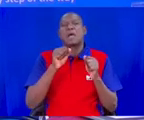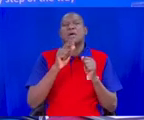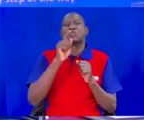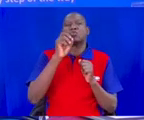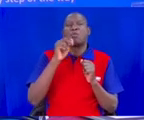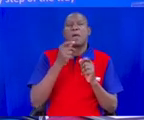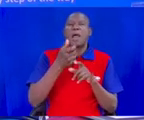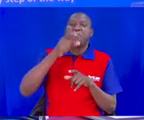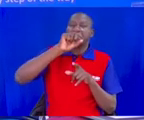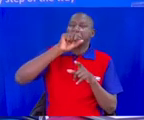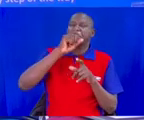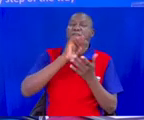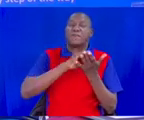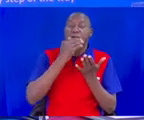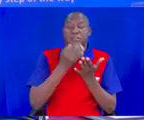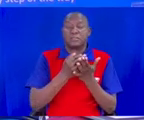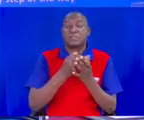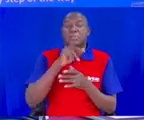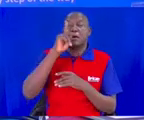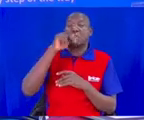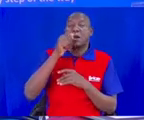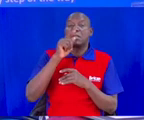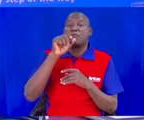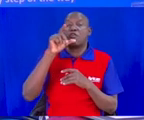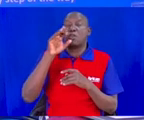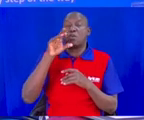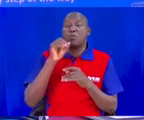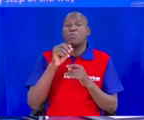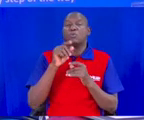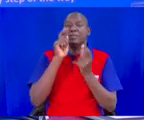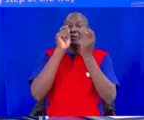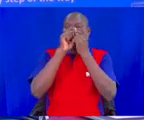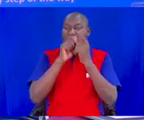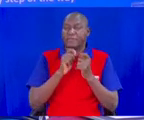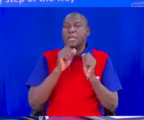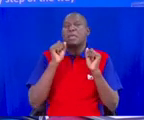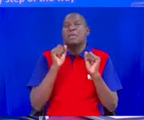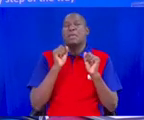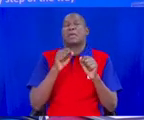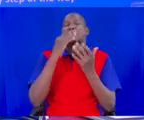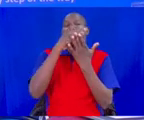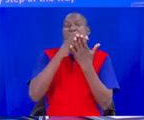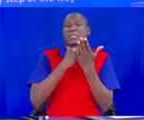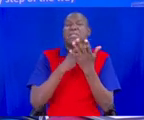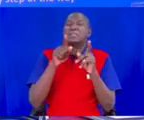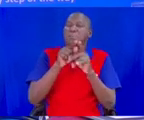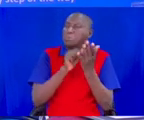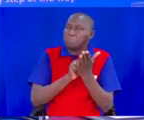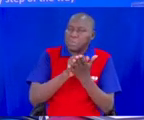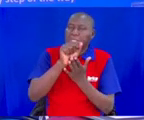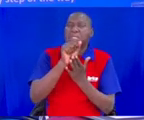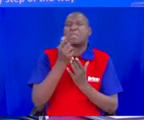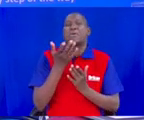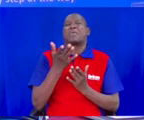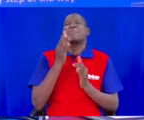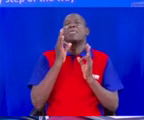funds. You can be able to view your portfolio details. You can be able to view your own statements and even print them if you're connected